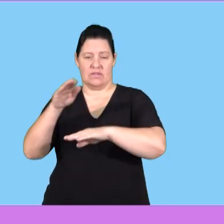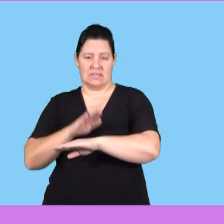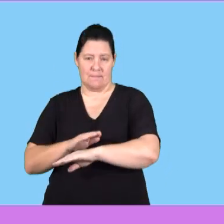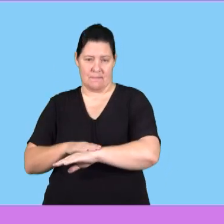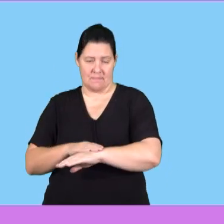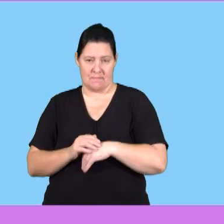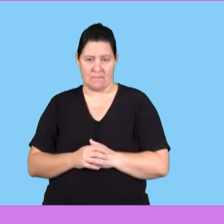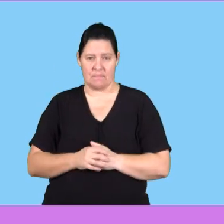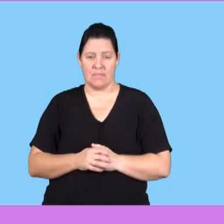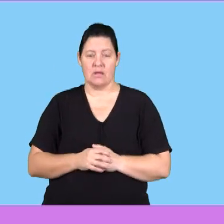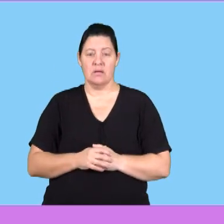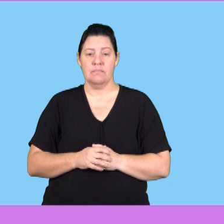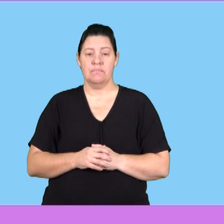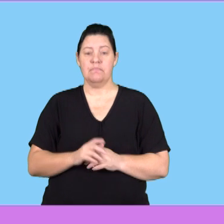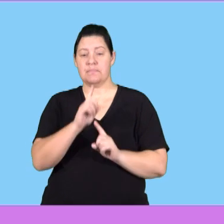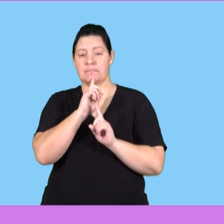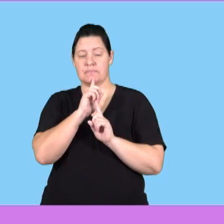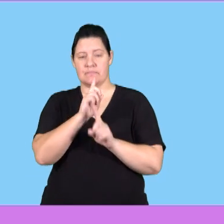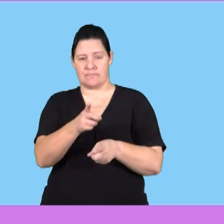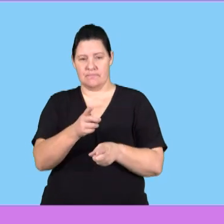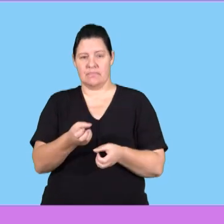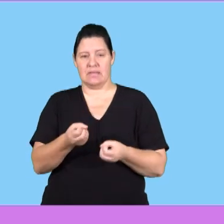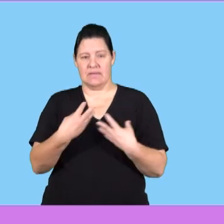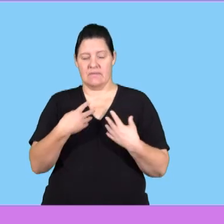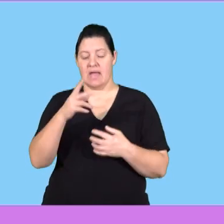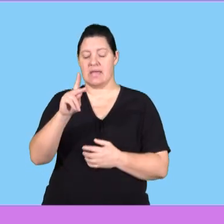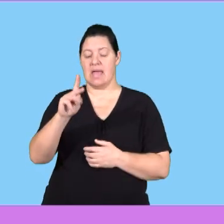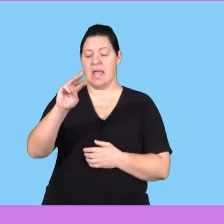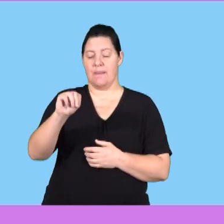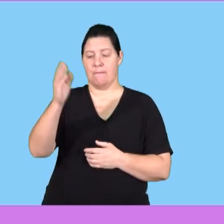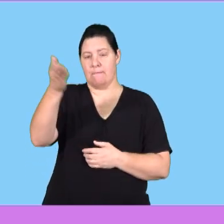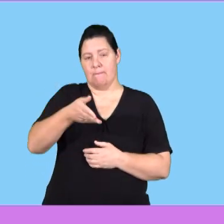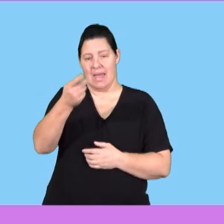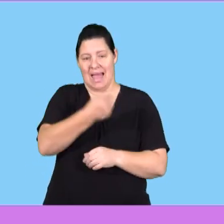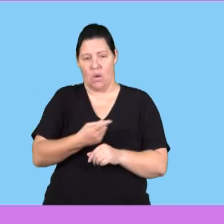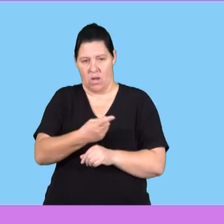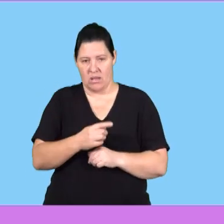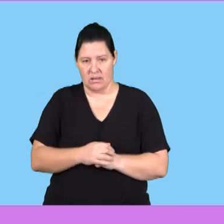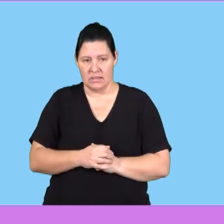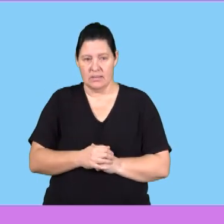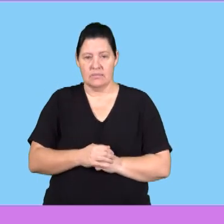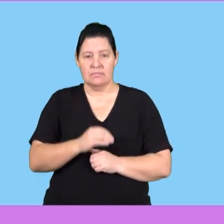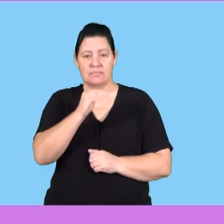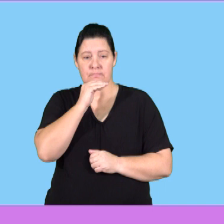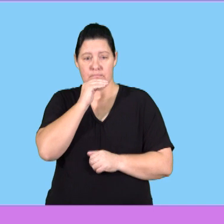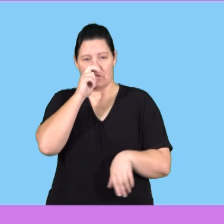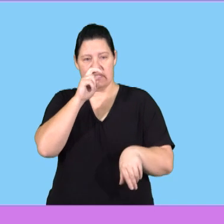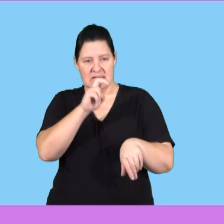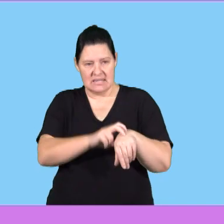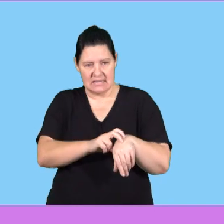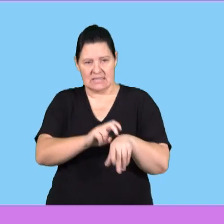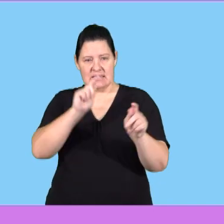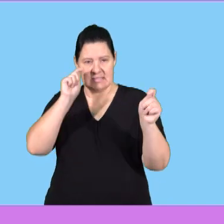over time. Give your answer in kilometers per hour, meaning you need